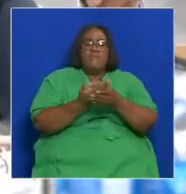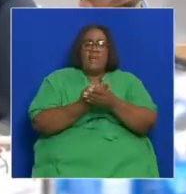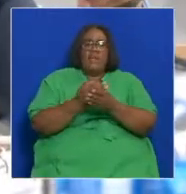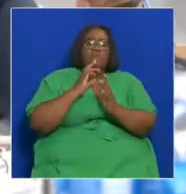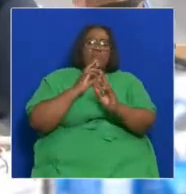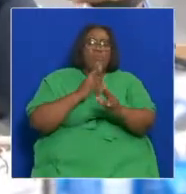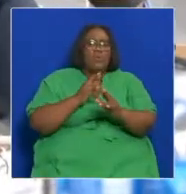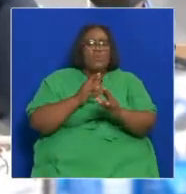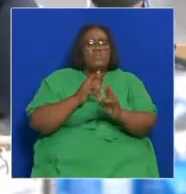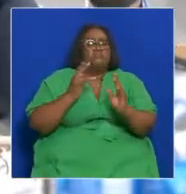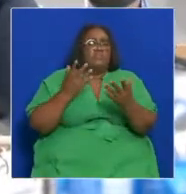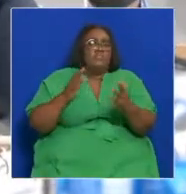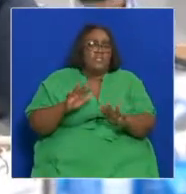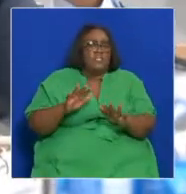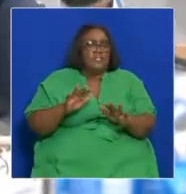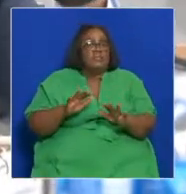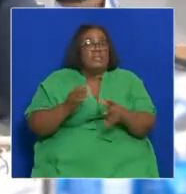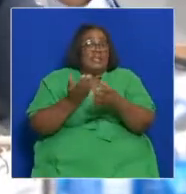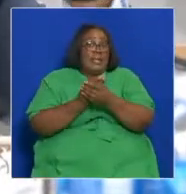opened,